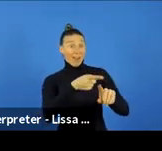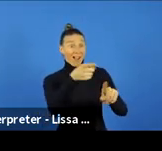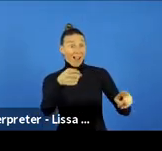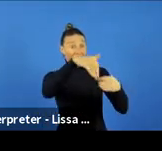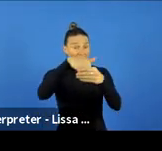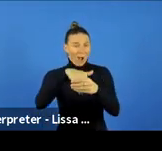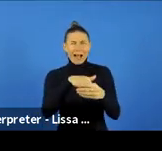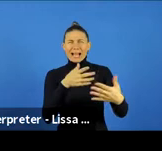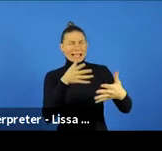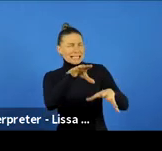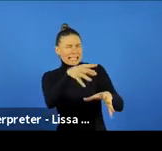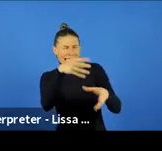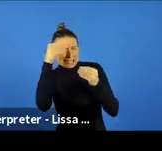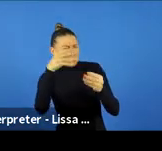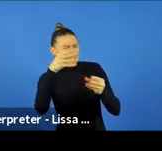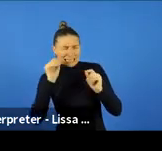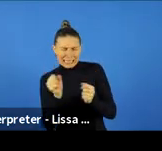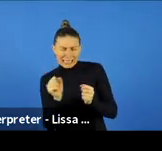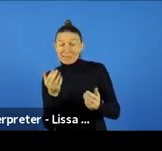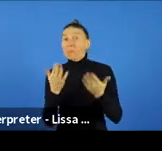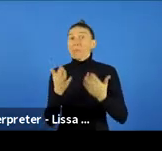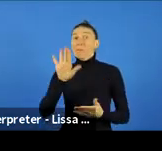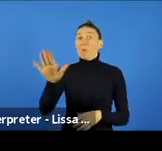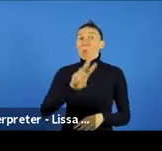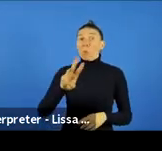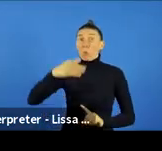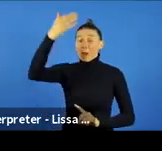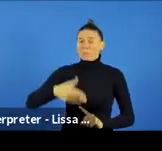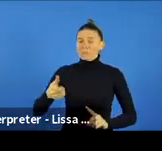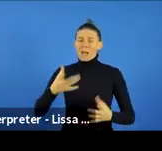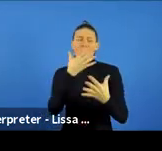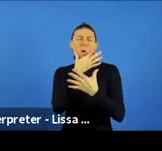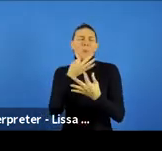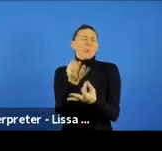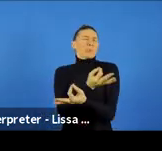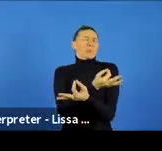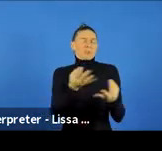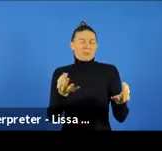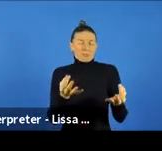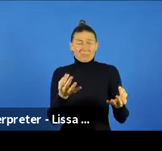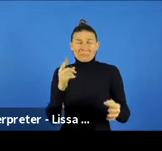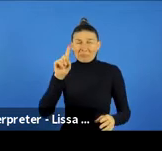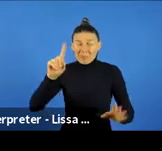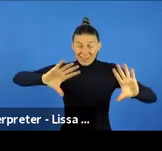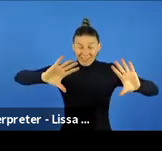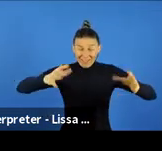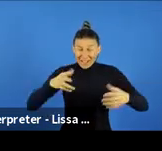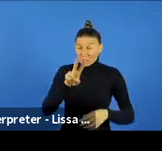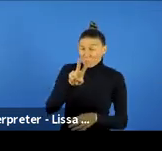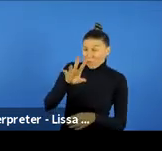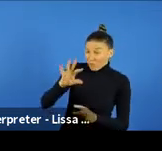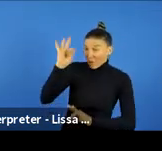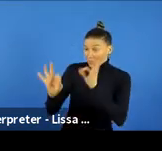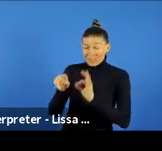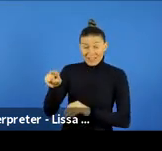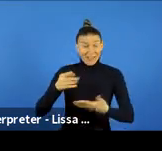the most beautiful website ever. 1/4 of your potential audience will have difficulties or little or no